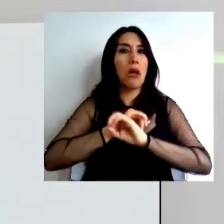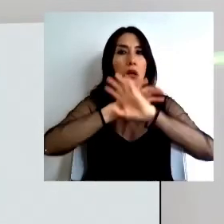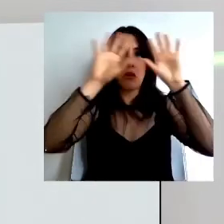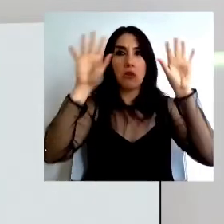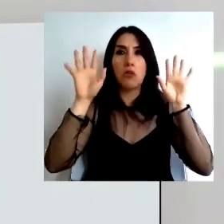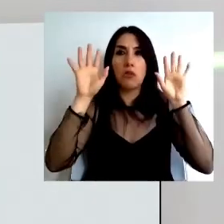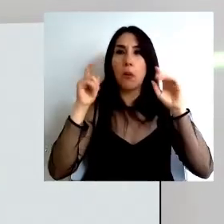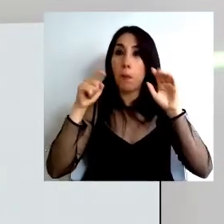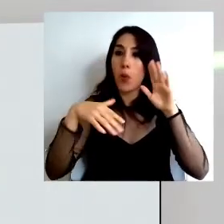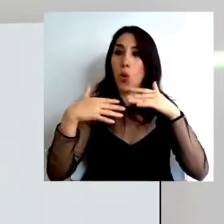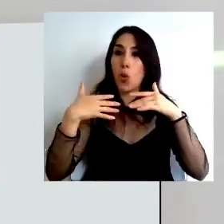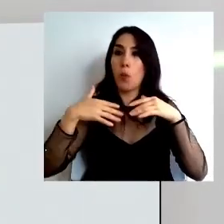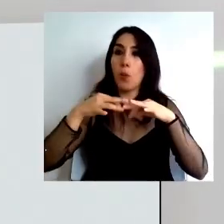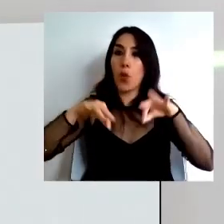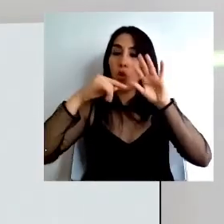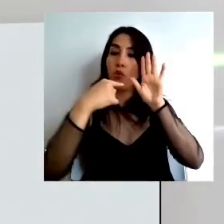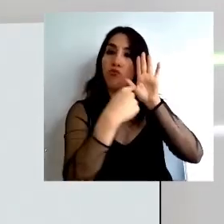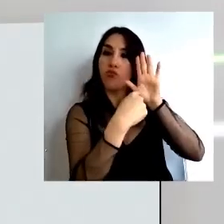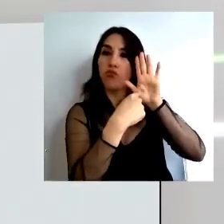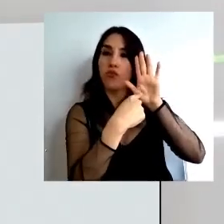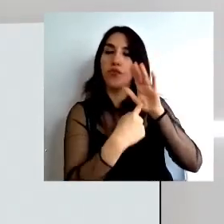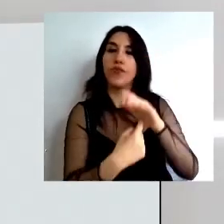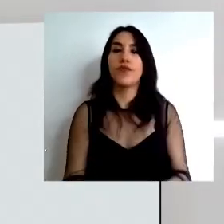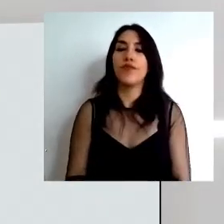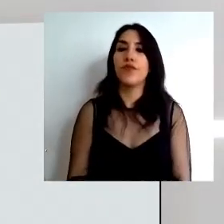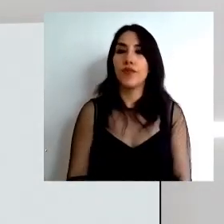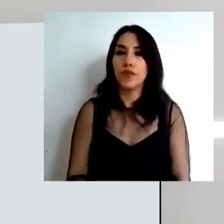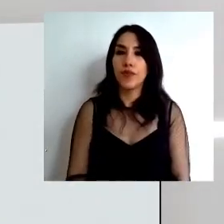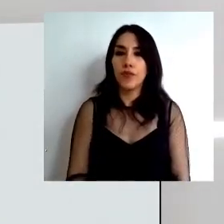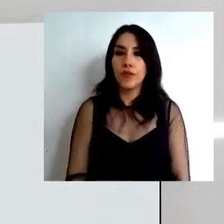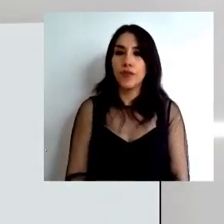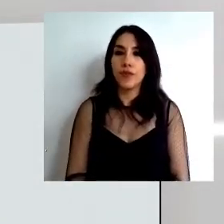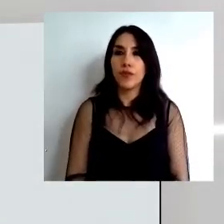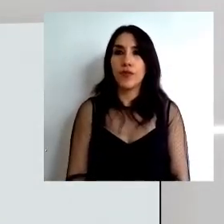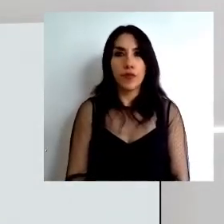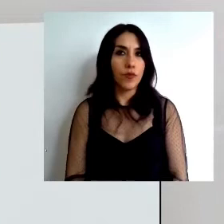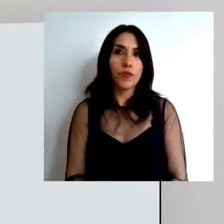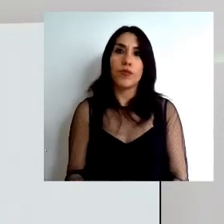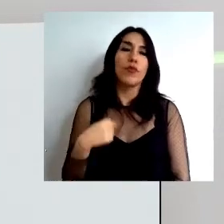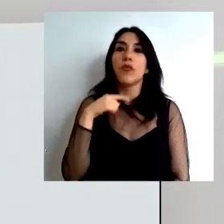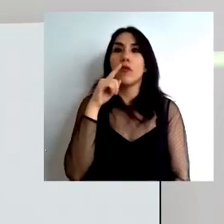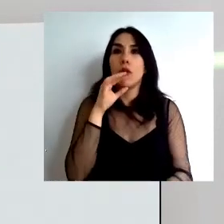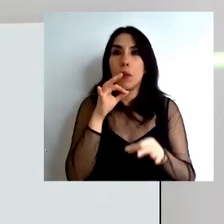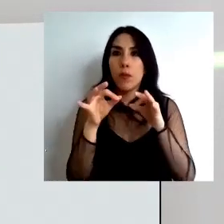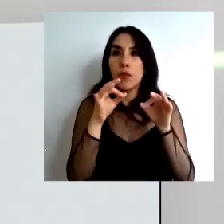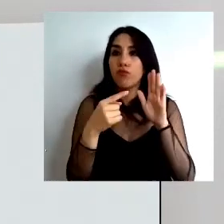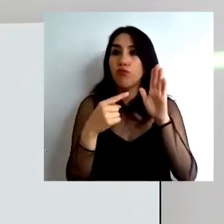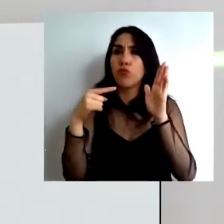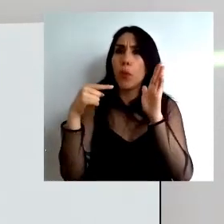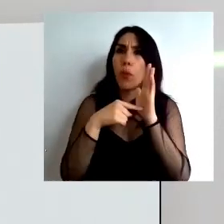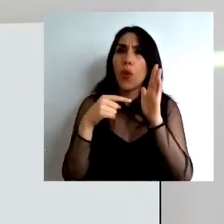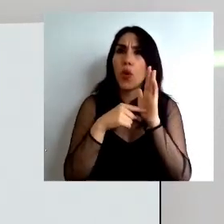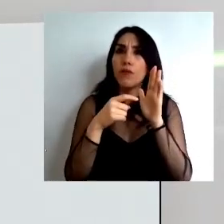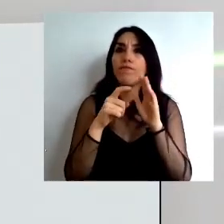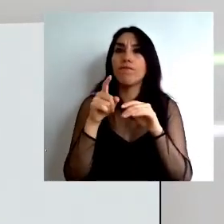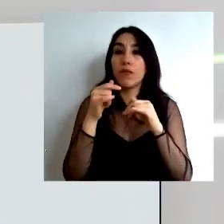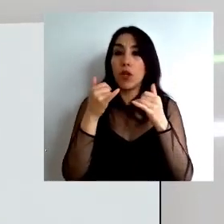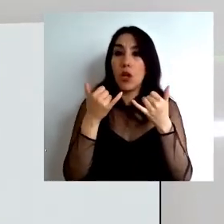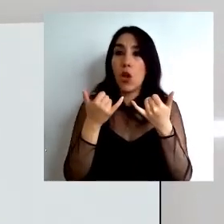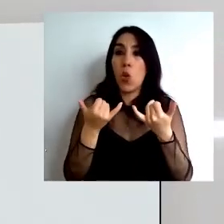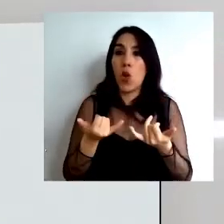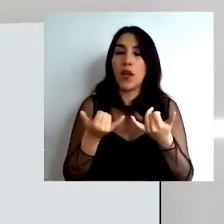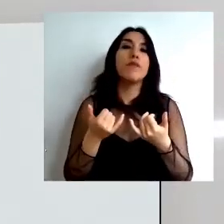look here, these are the key points. And around this, you should and you are invited